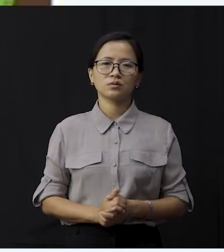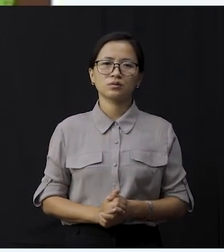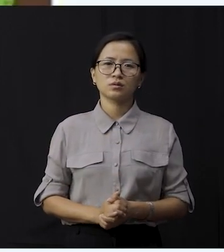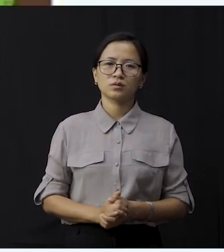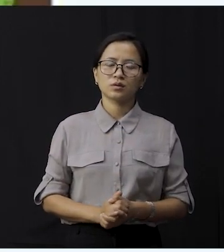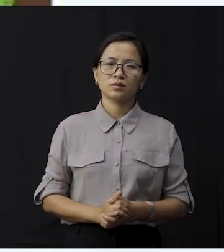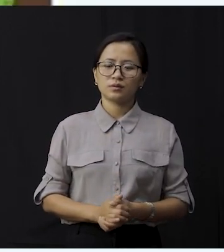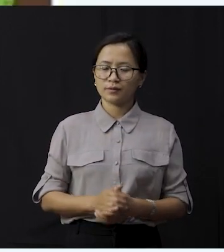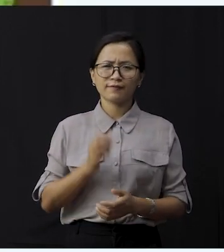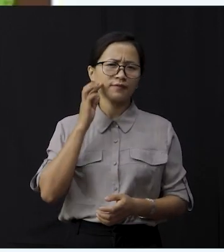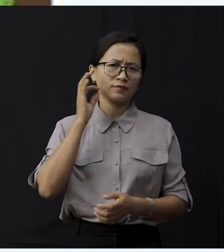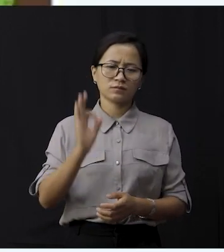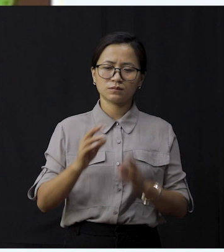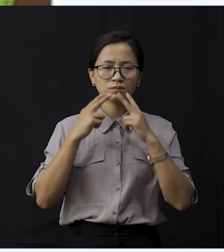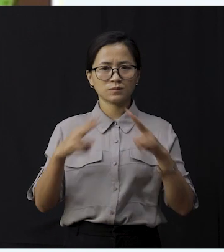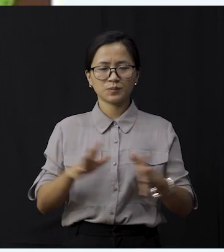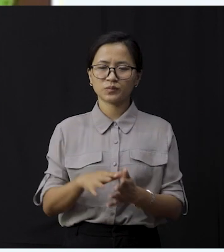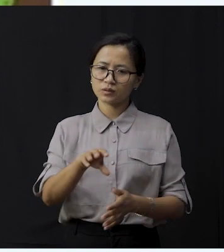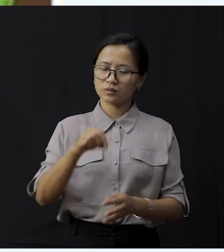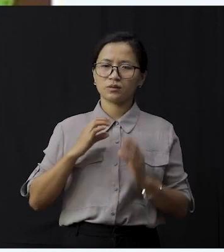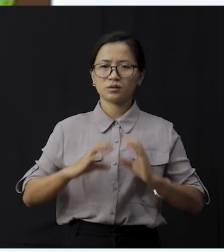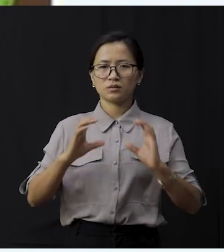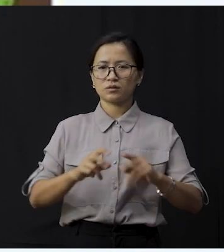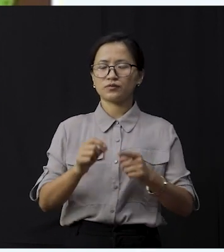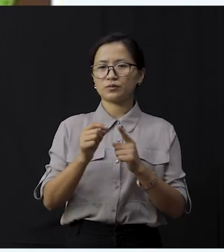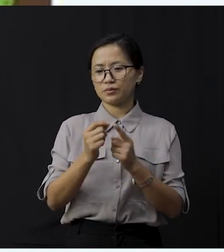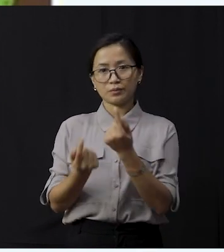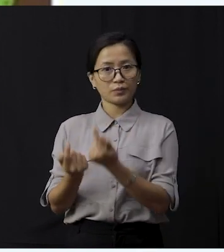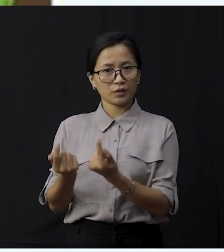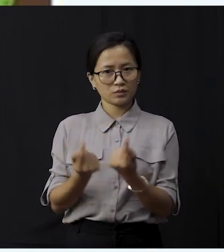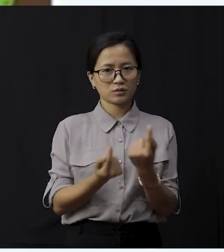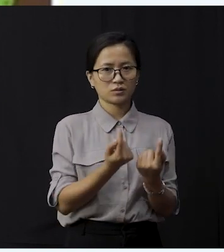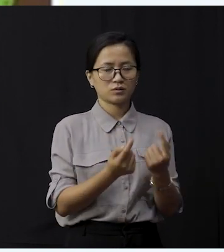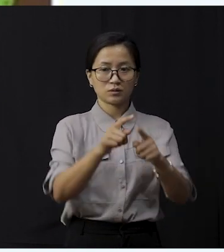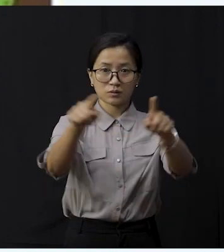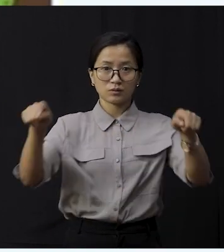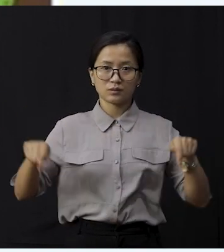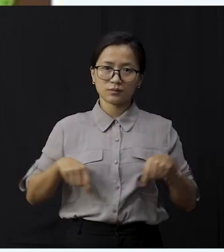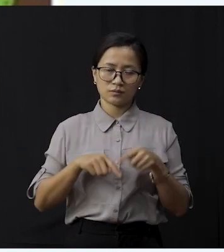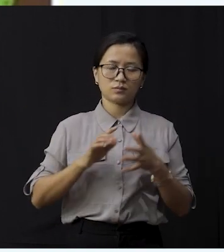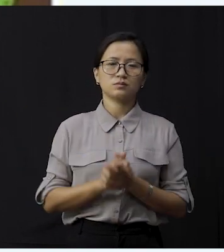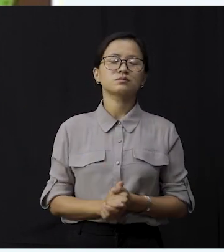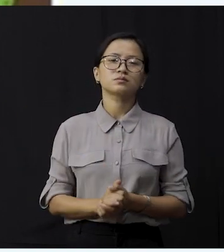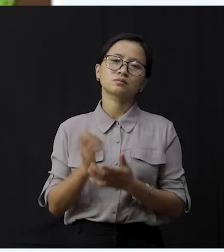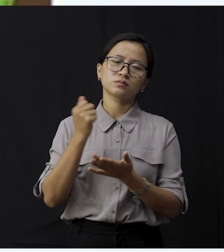It is also very important for us to take care of the parks. Okay, so we should not